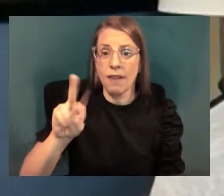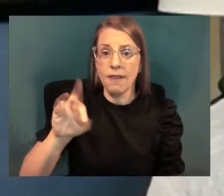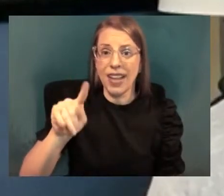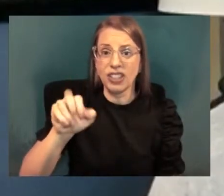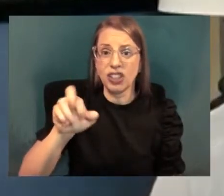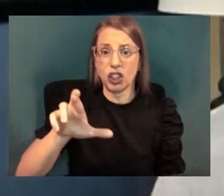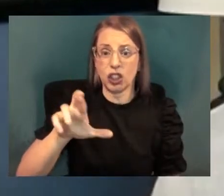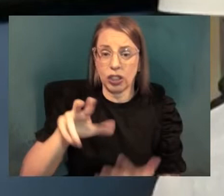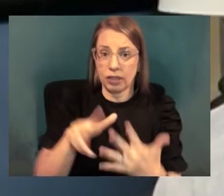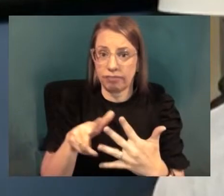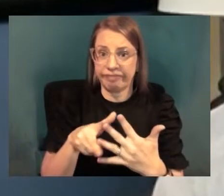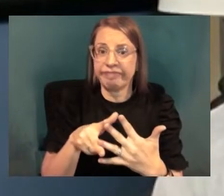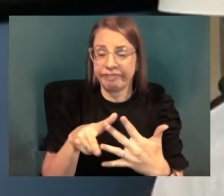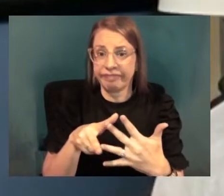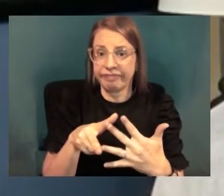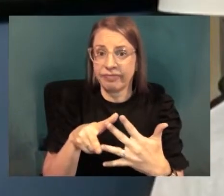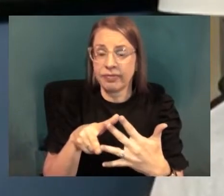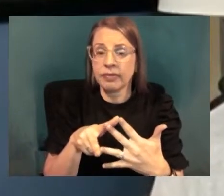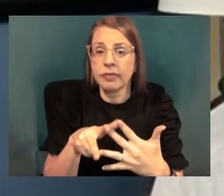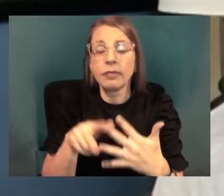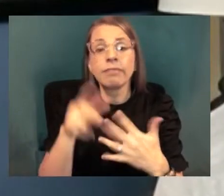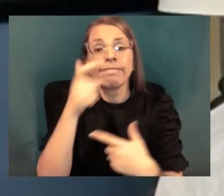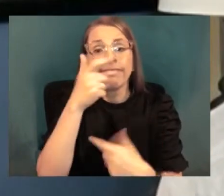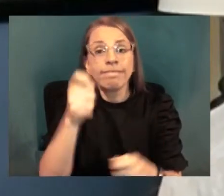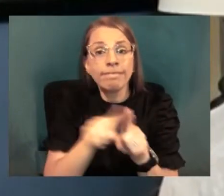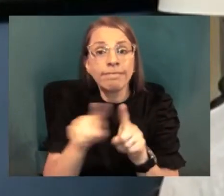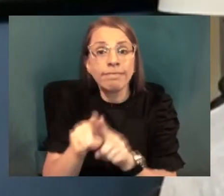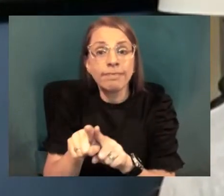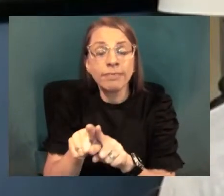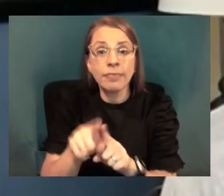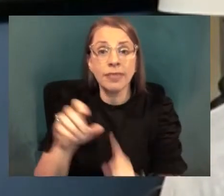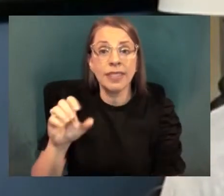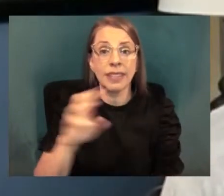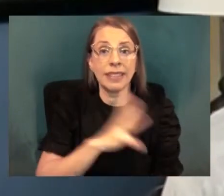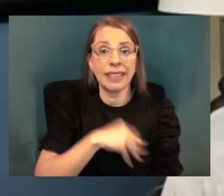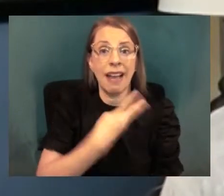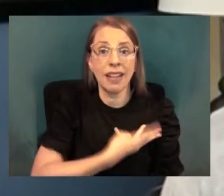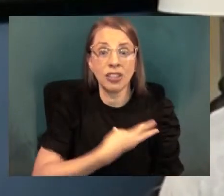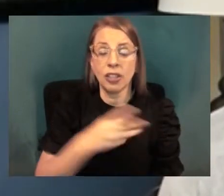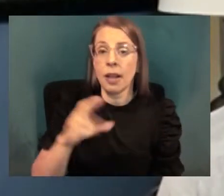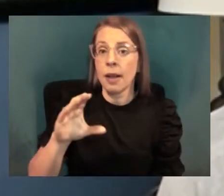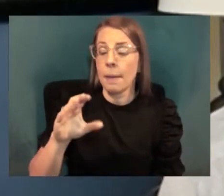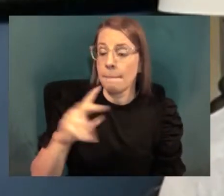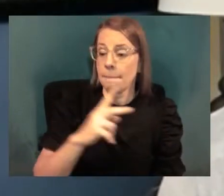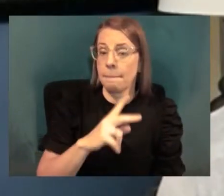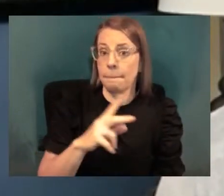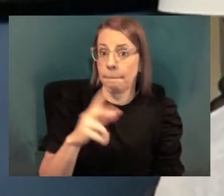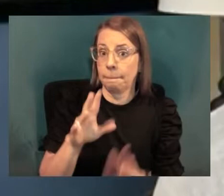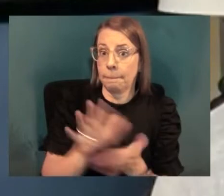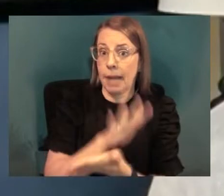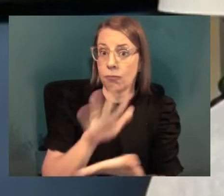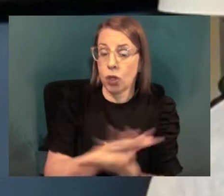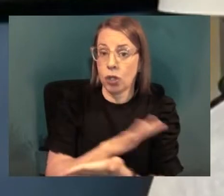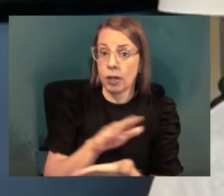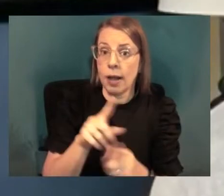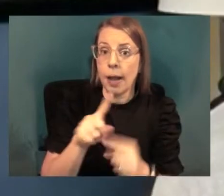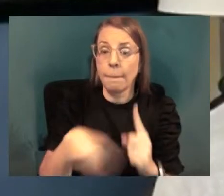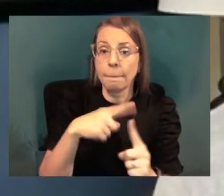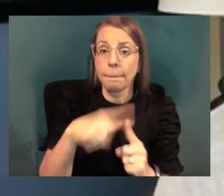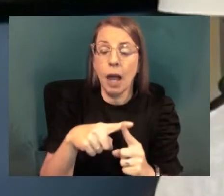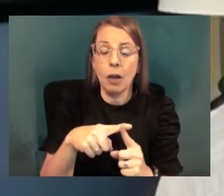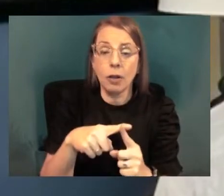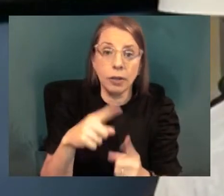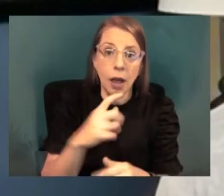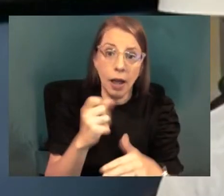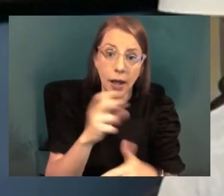to. Interestingly, also in that Scottish paper about hospitalizations and risk about the